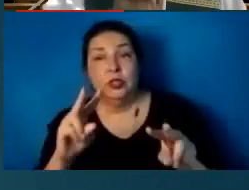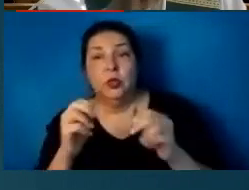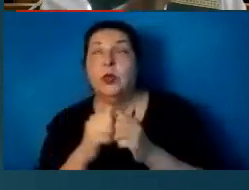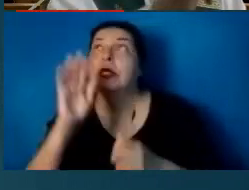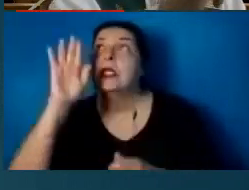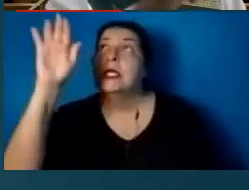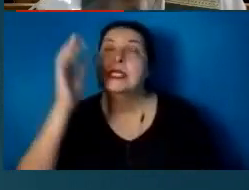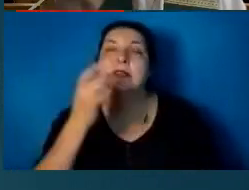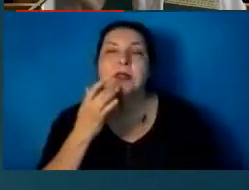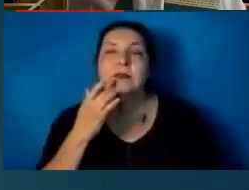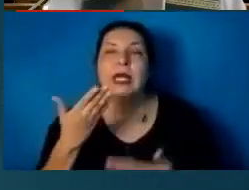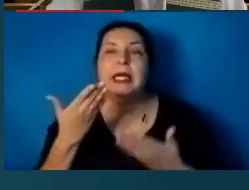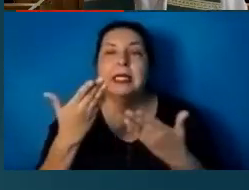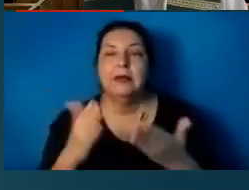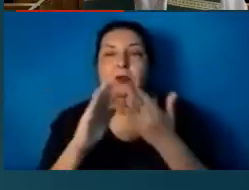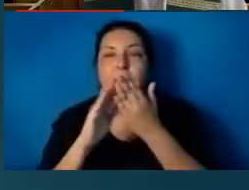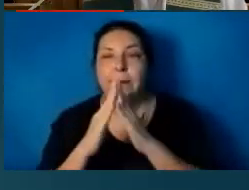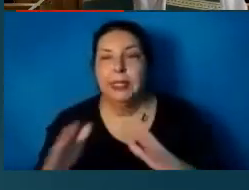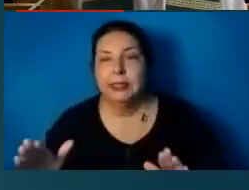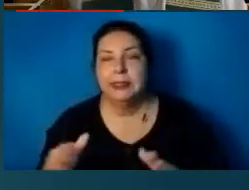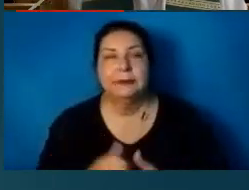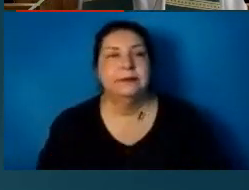favor and give you peace.